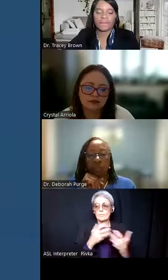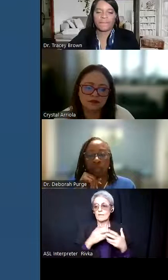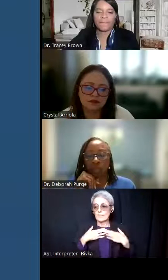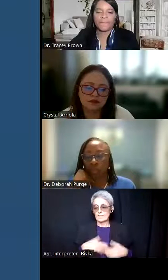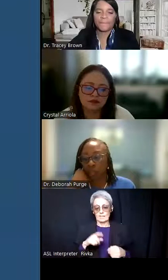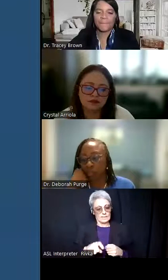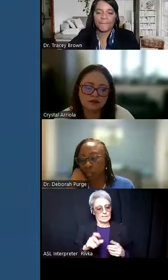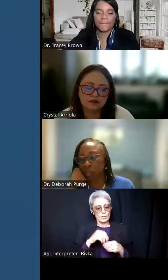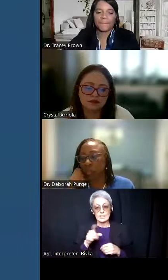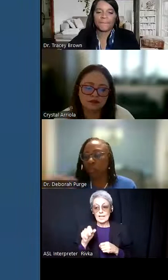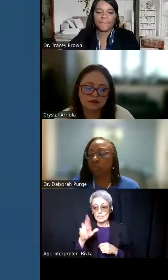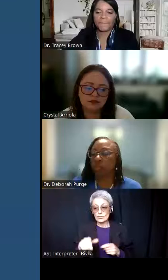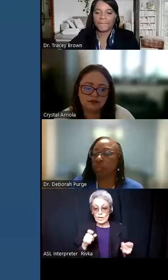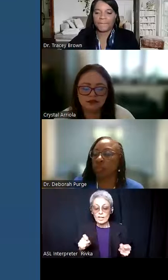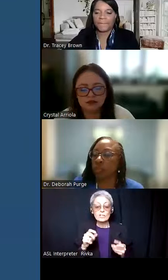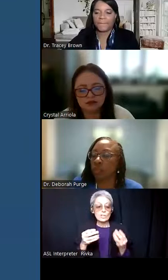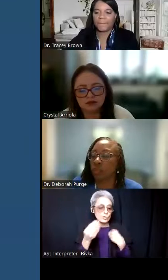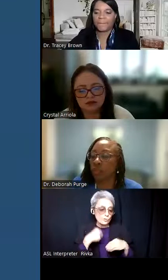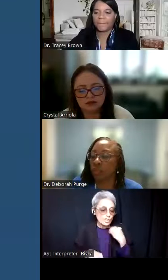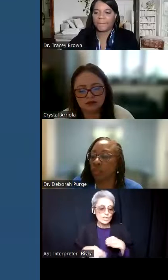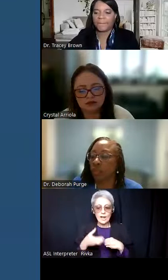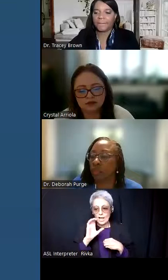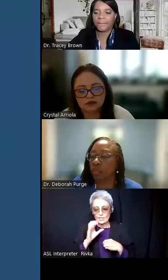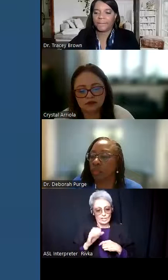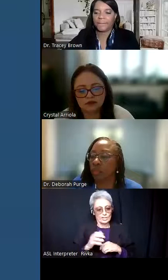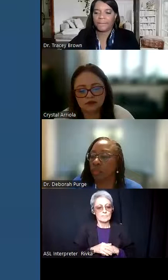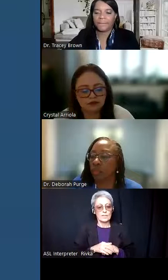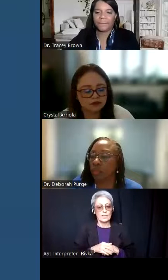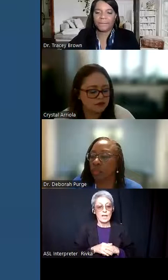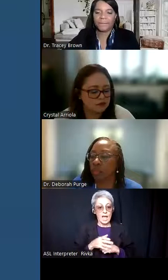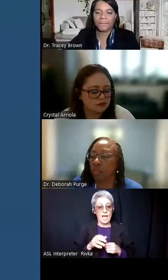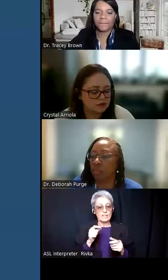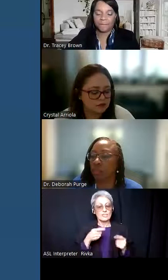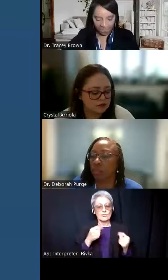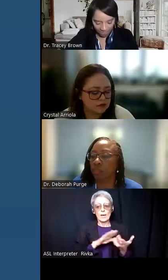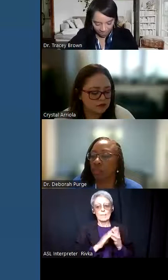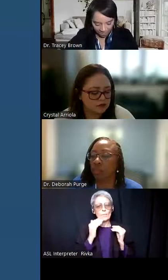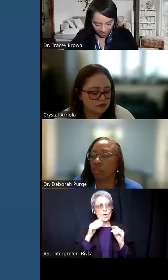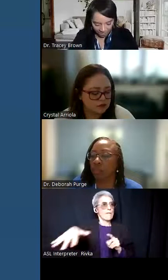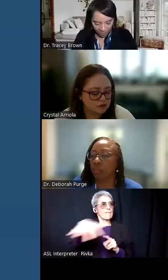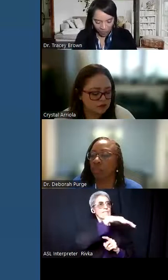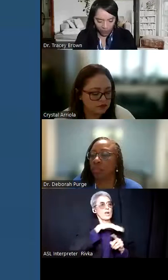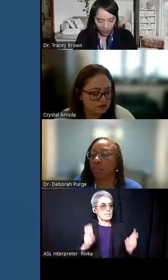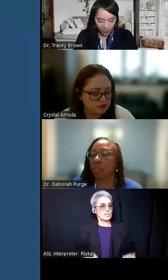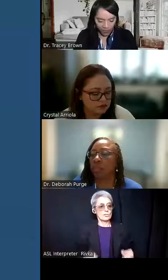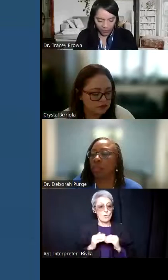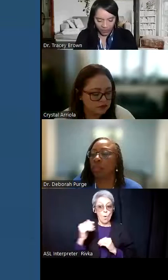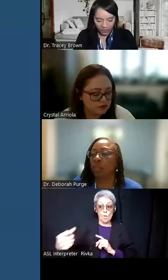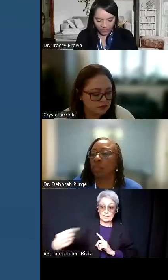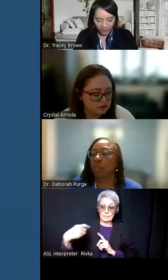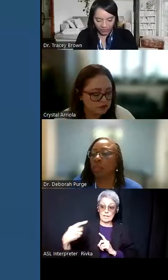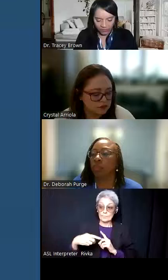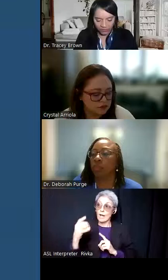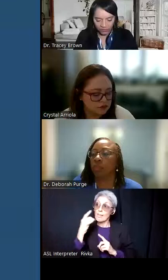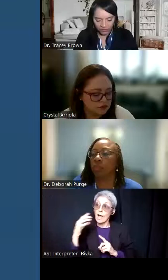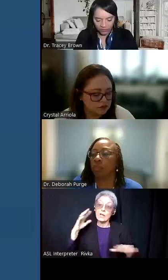regulation, nutrition, and hydration, and strive to be aware of environmental issues, such as overstimulation by light, noise,